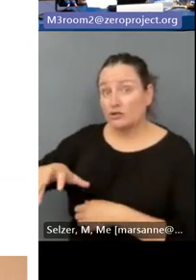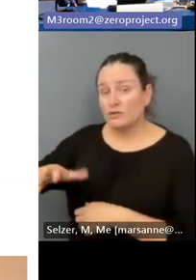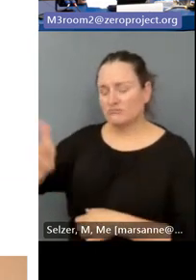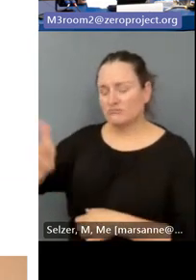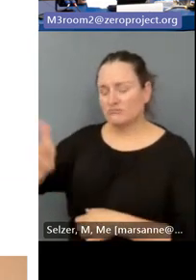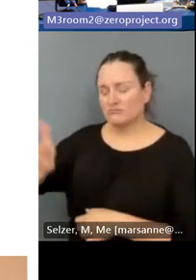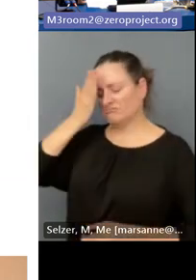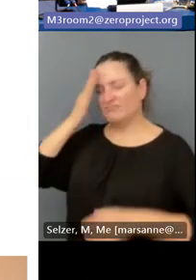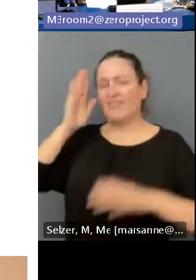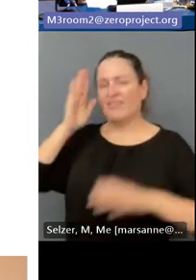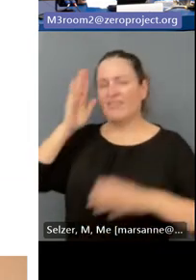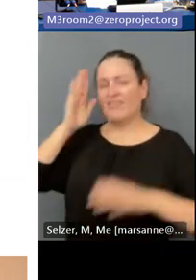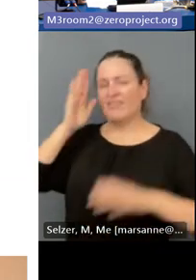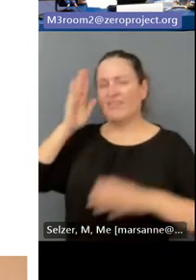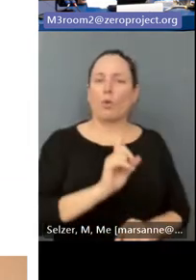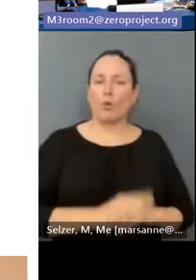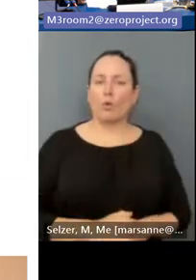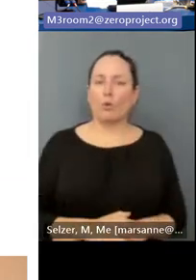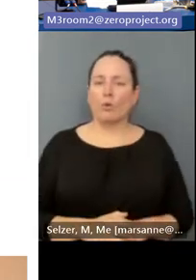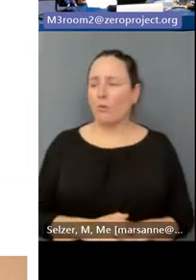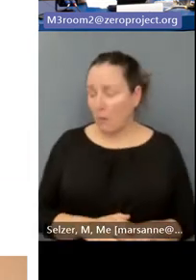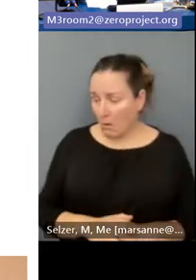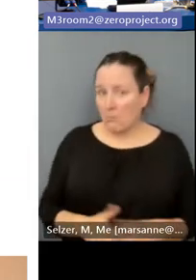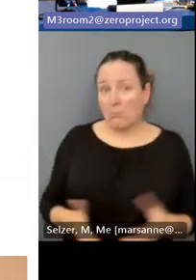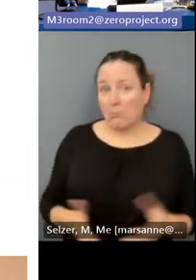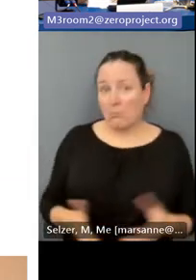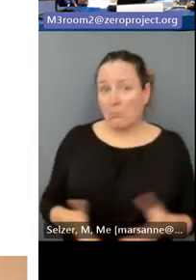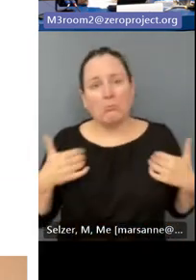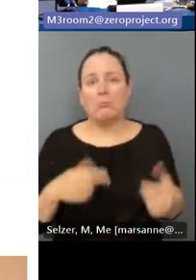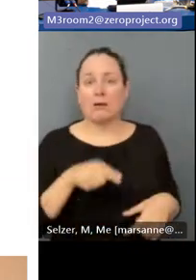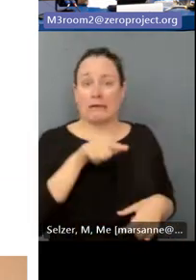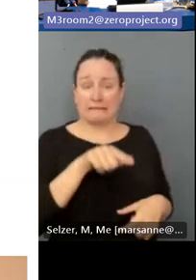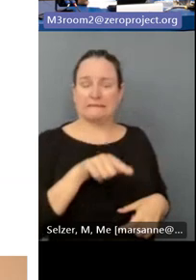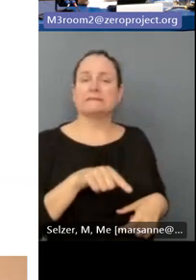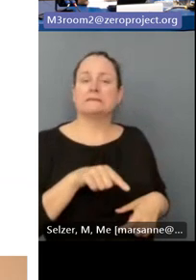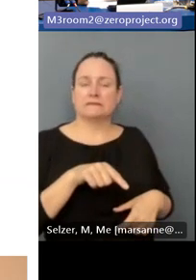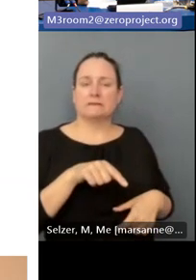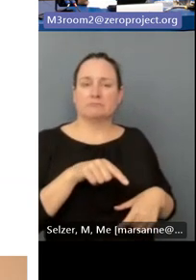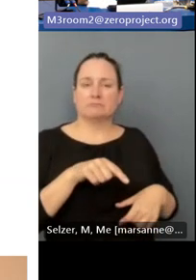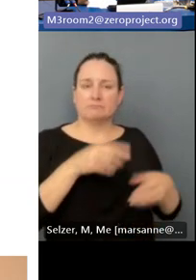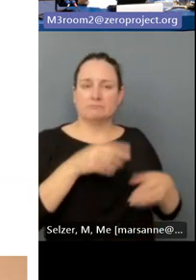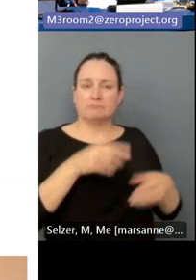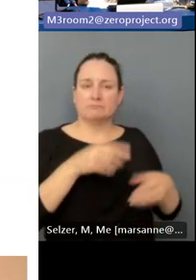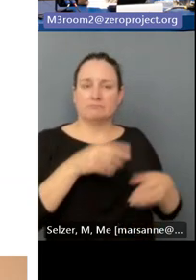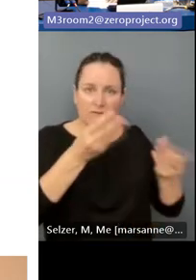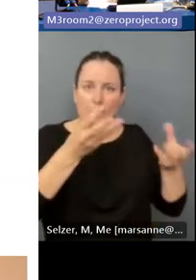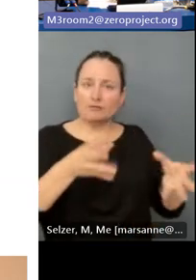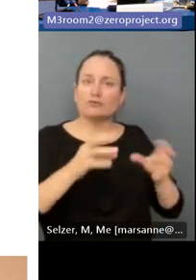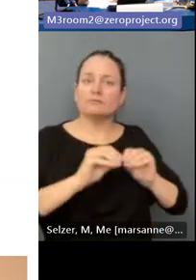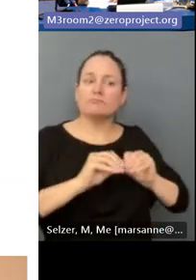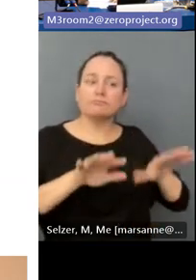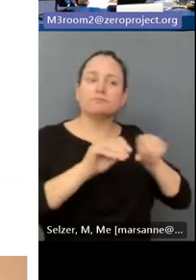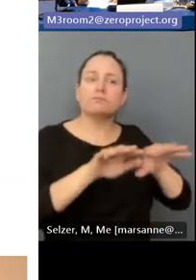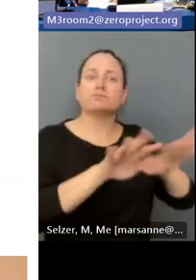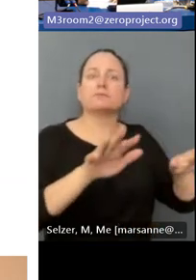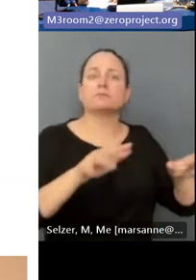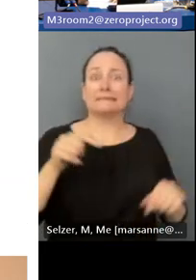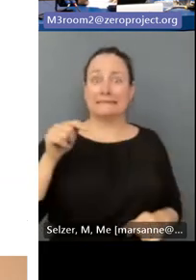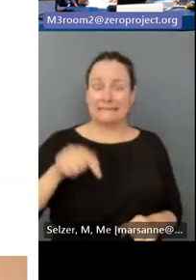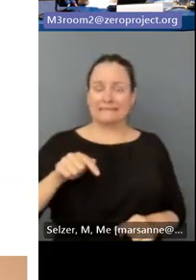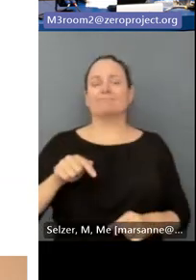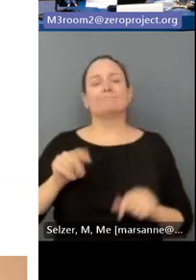choice. Let's use Facebook. It's a free, easy, accessible tool that we can get into the homes of just about every family across the